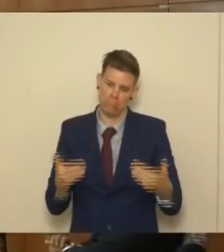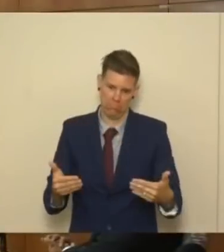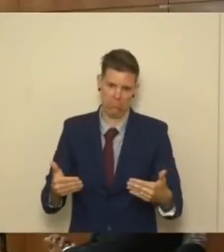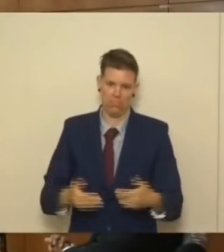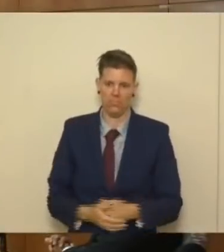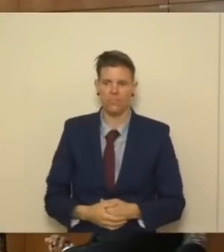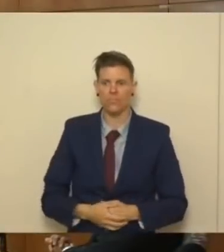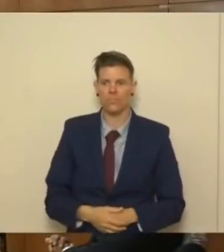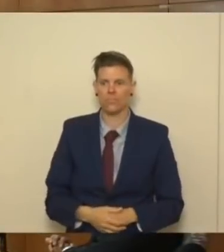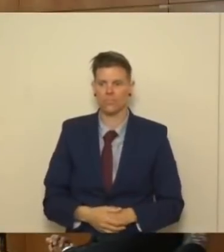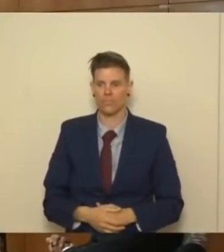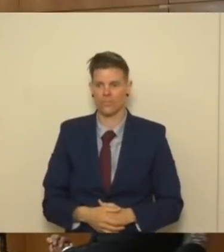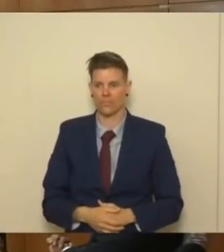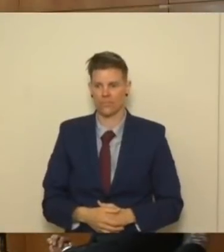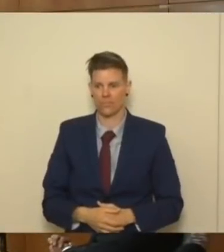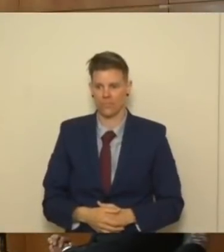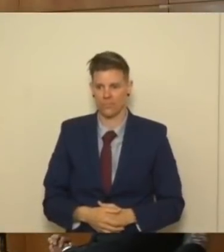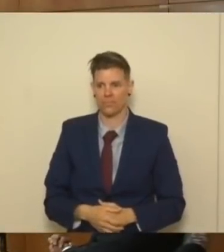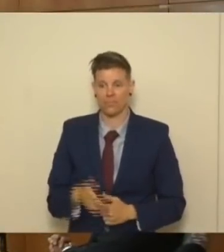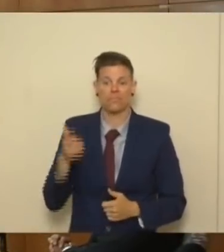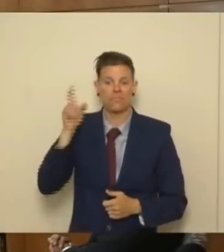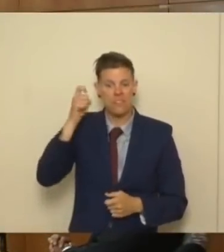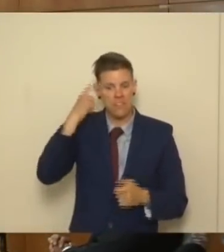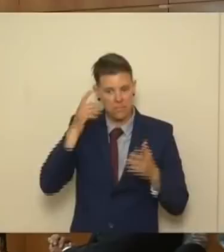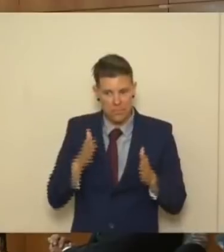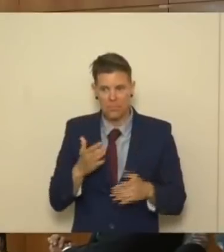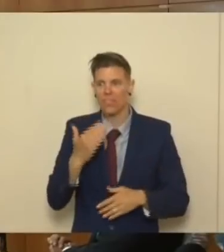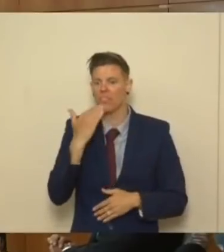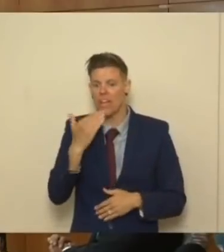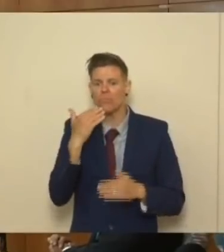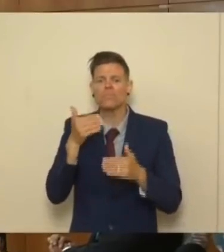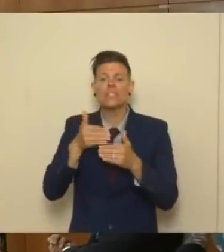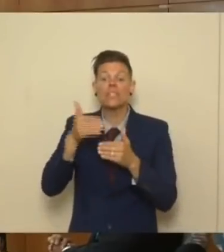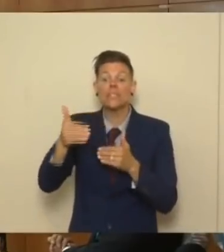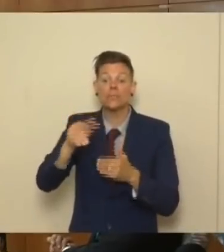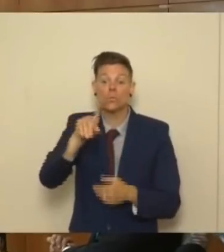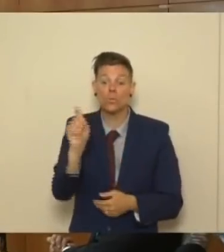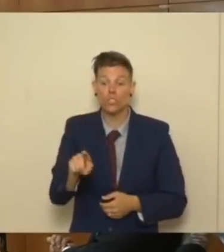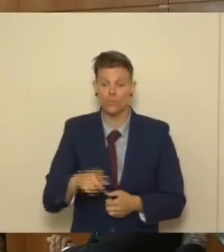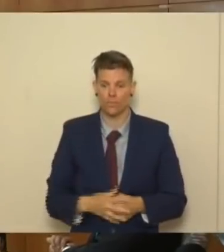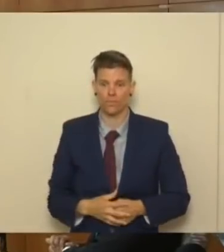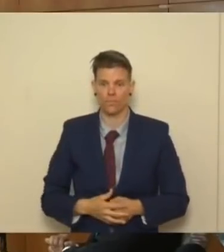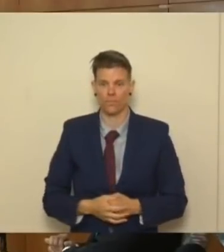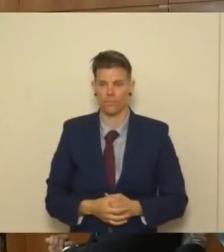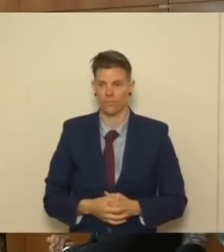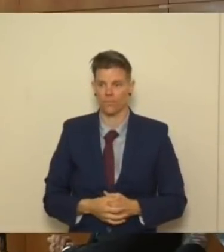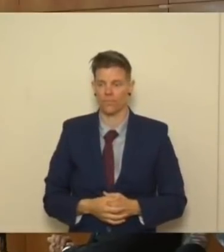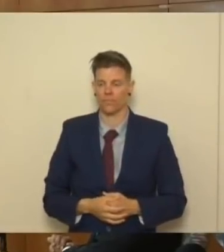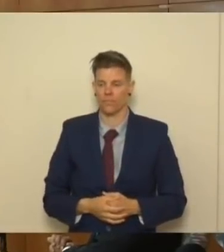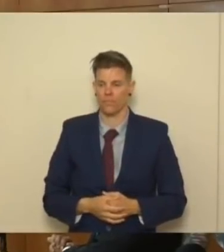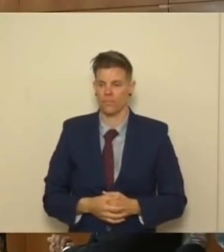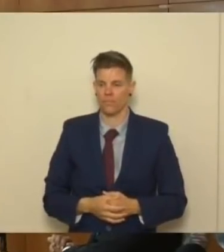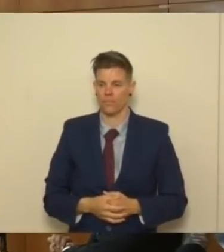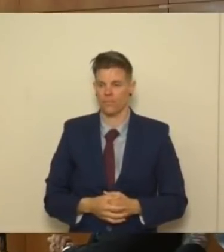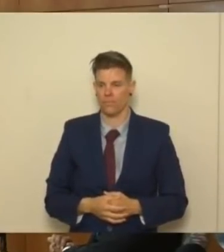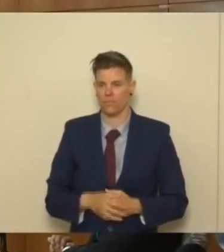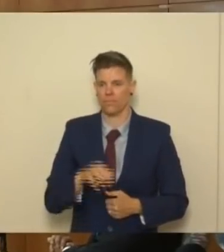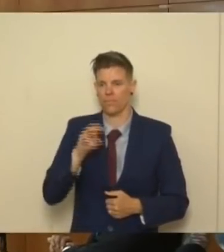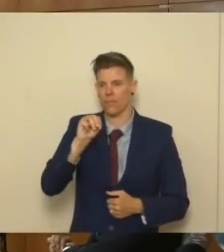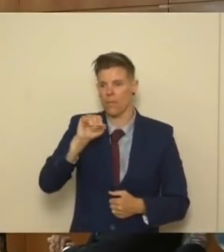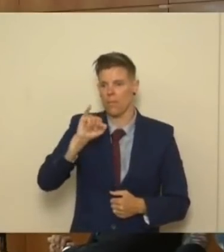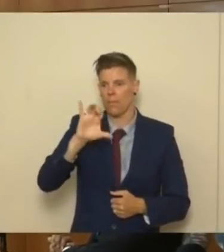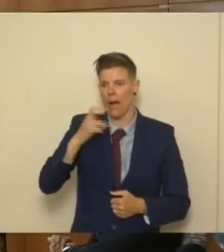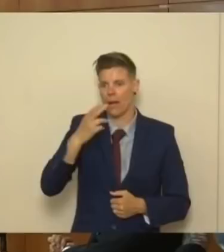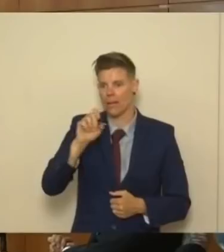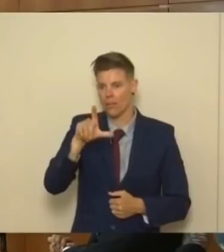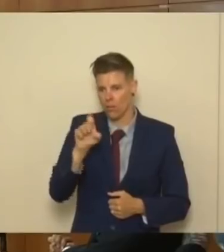Thank you, Dr. Grace. Next question. Thank you, Governor. Next, I'm going to go to Michael McDevitt with the Las Cruces